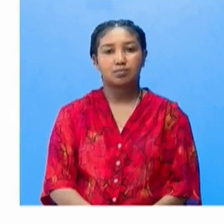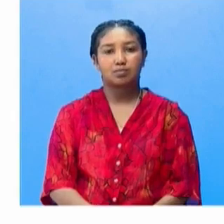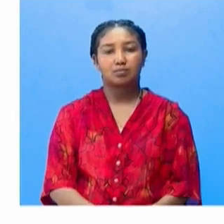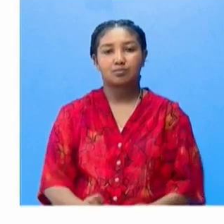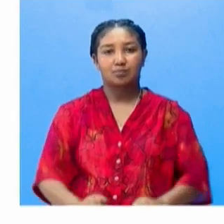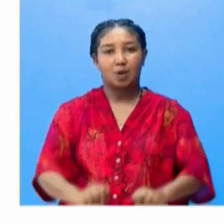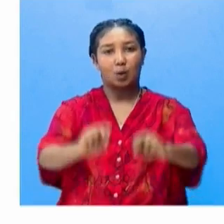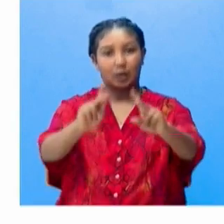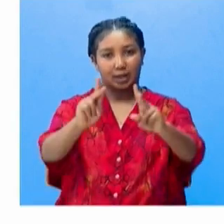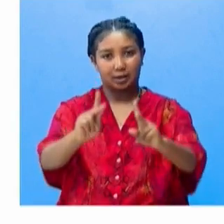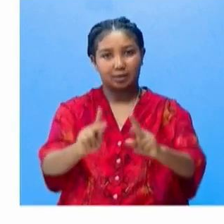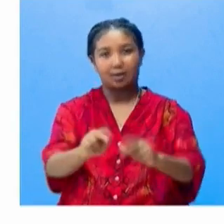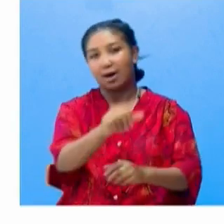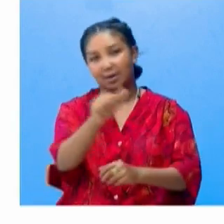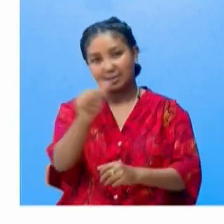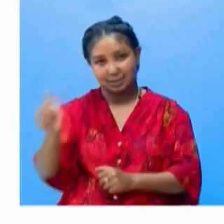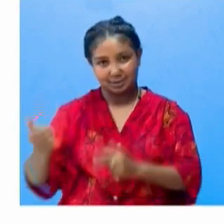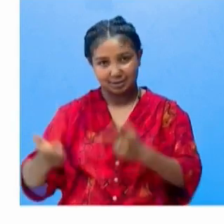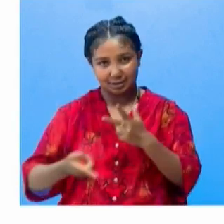Okay, another one.